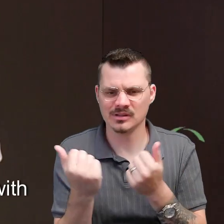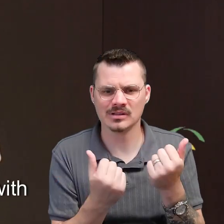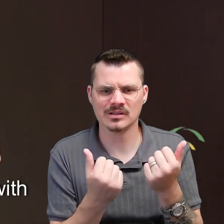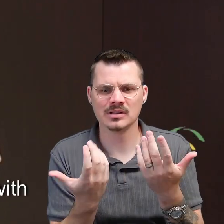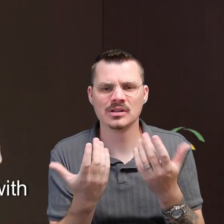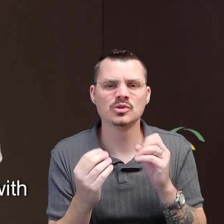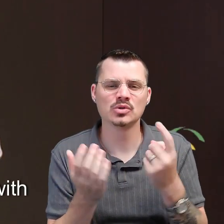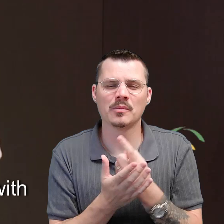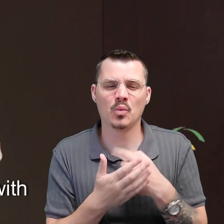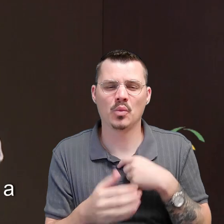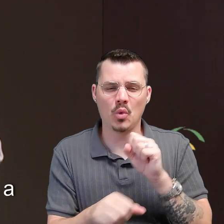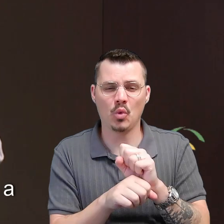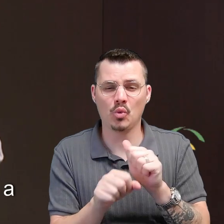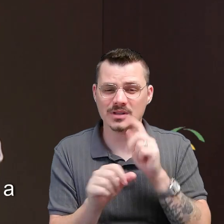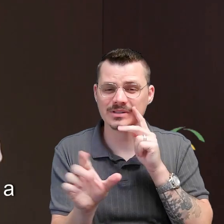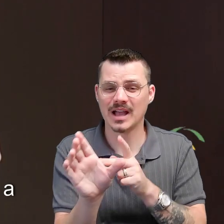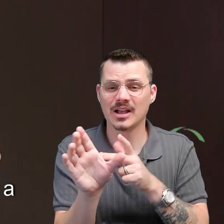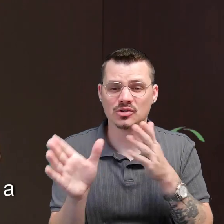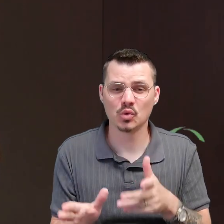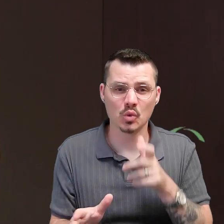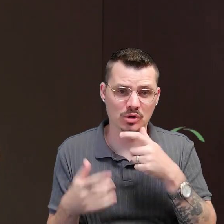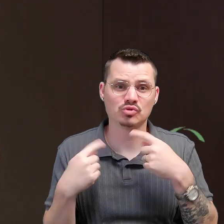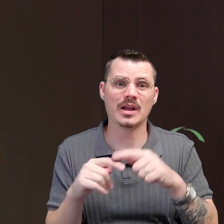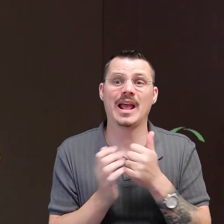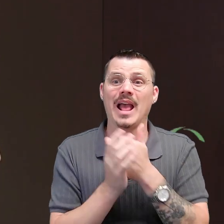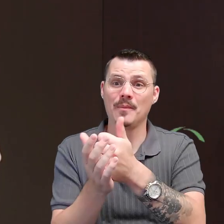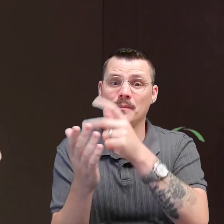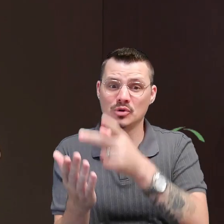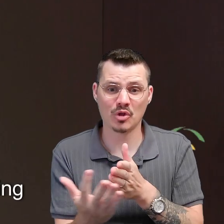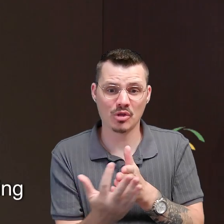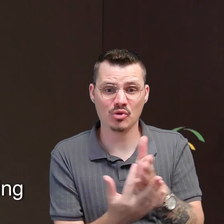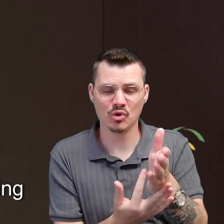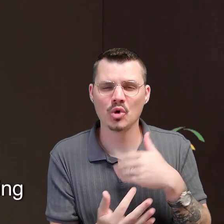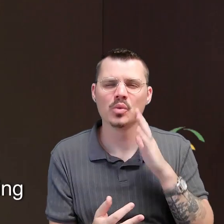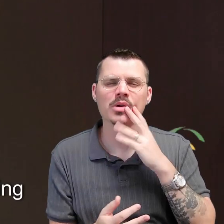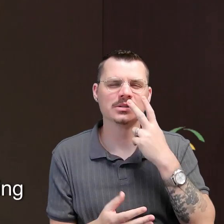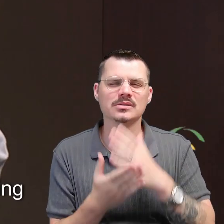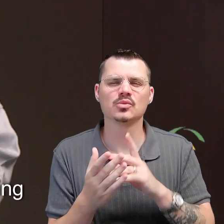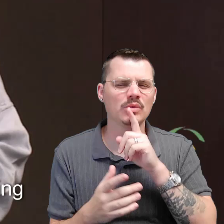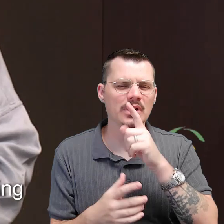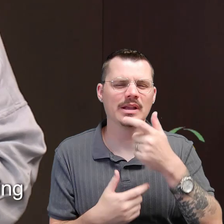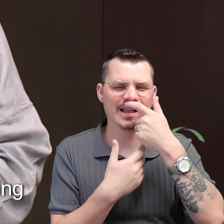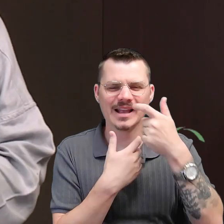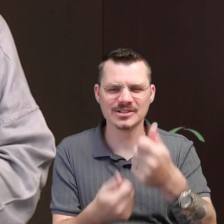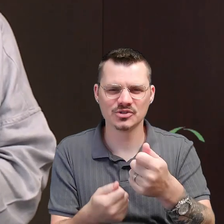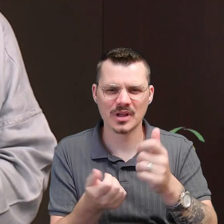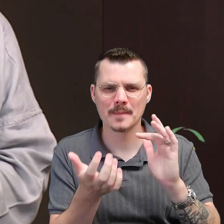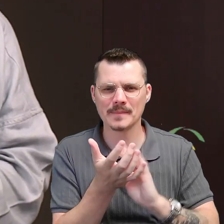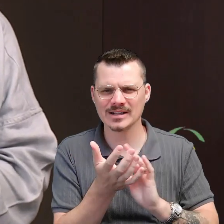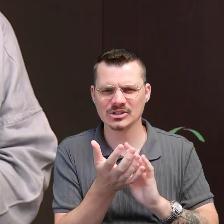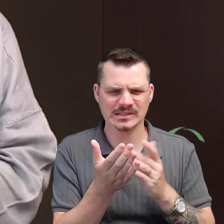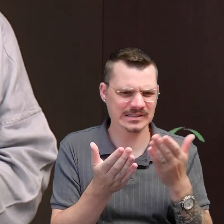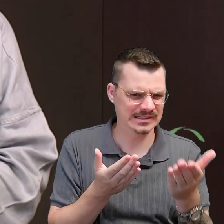So sometimes when we're working with psychiatrists who are trying to help a person through this, we'll see some really, really interesting medicines